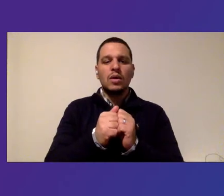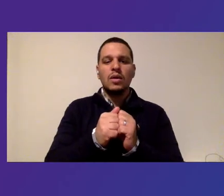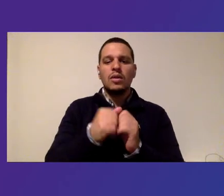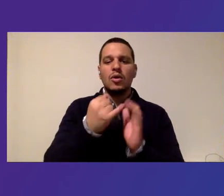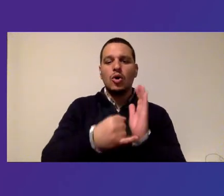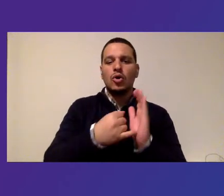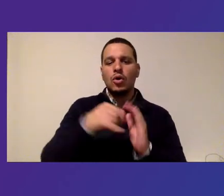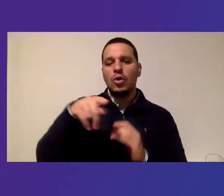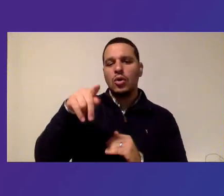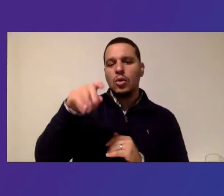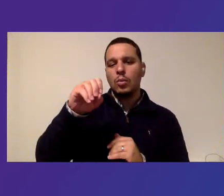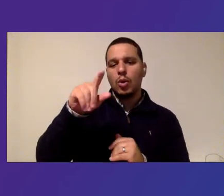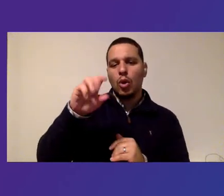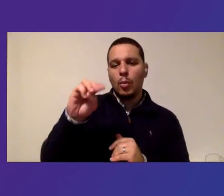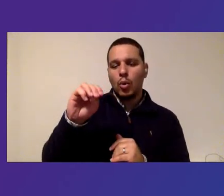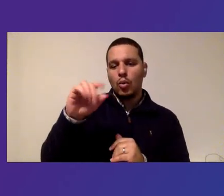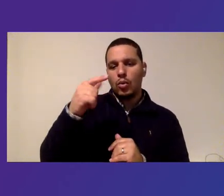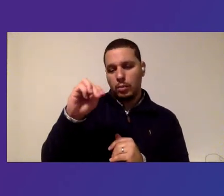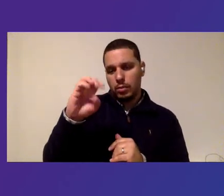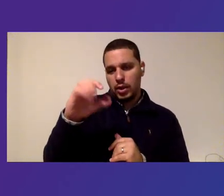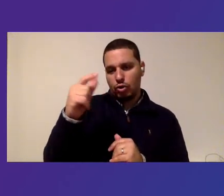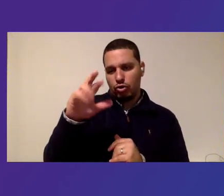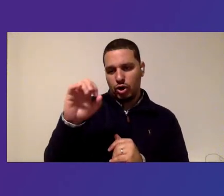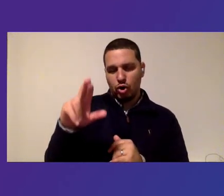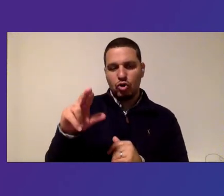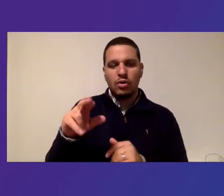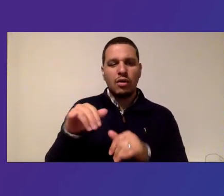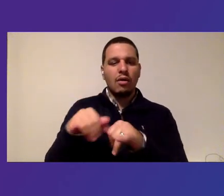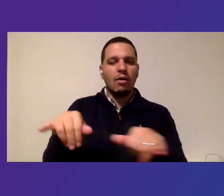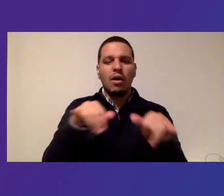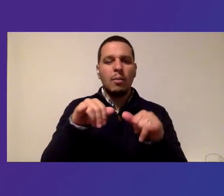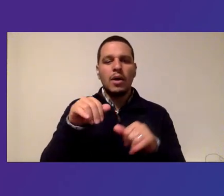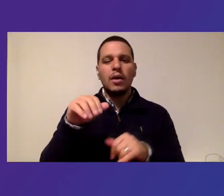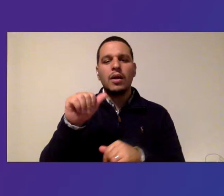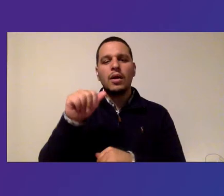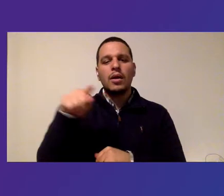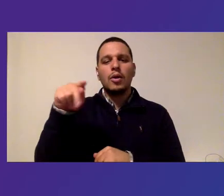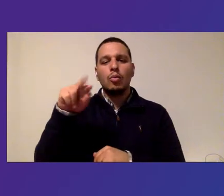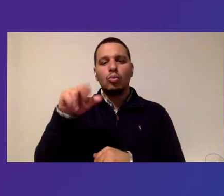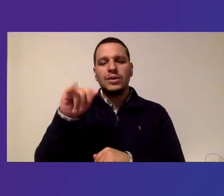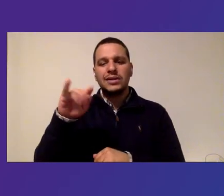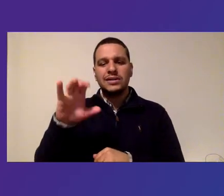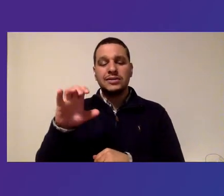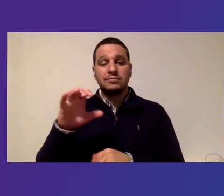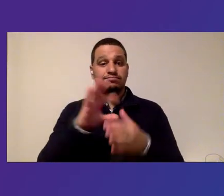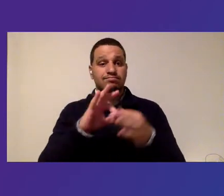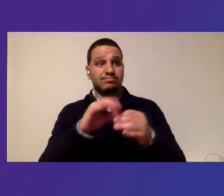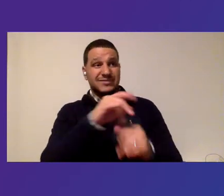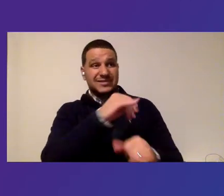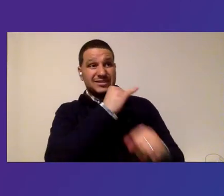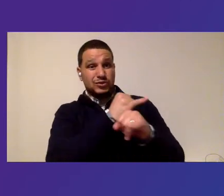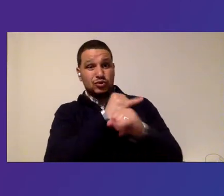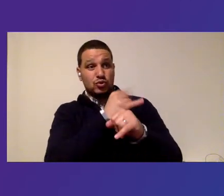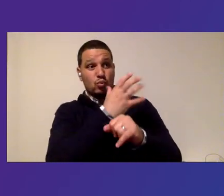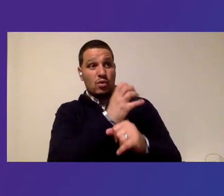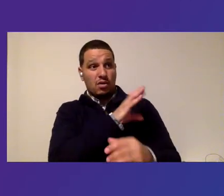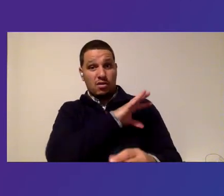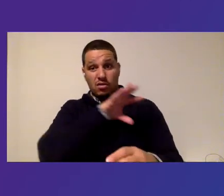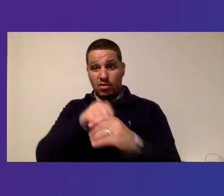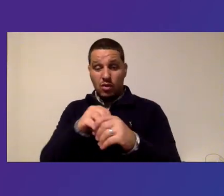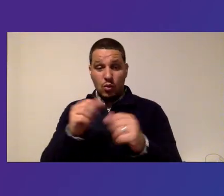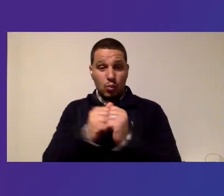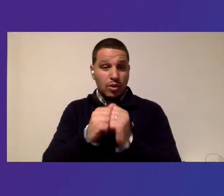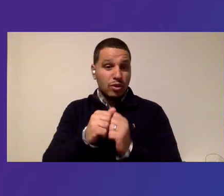who offered the phrase, "Come an apprentice," while referring to institutions who want to delve into work on race and